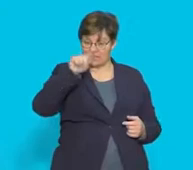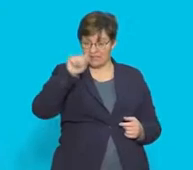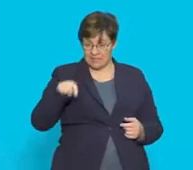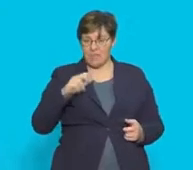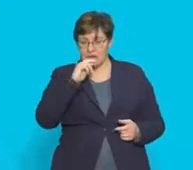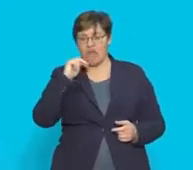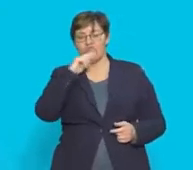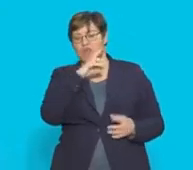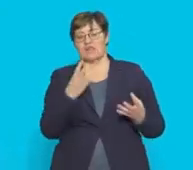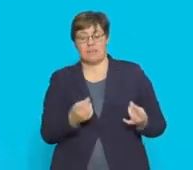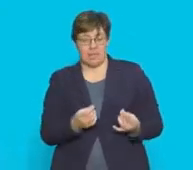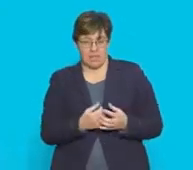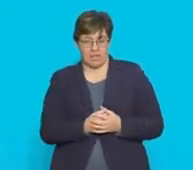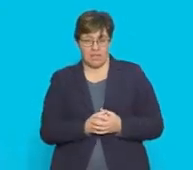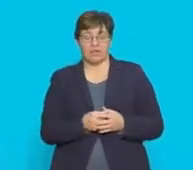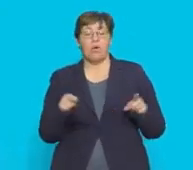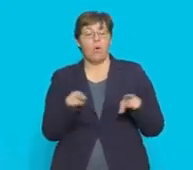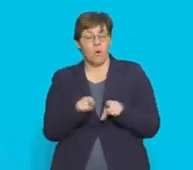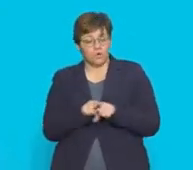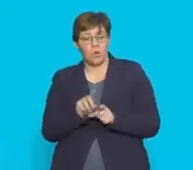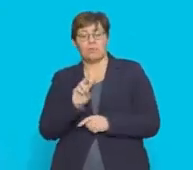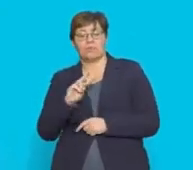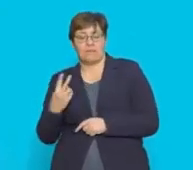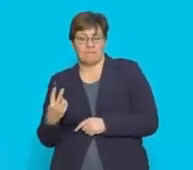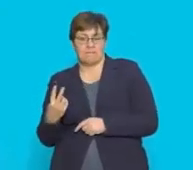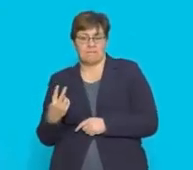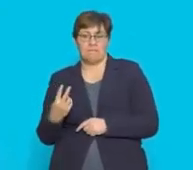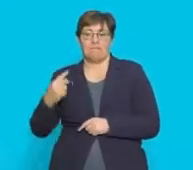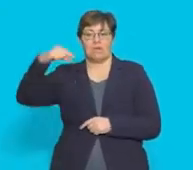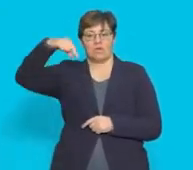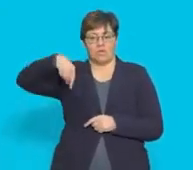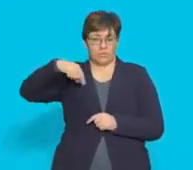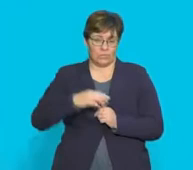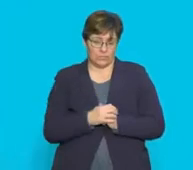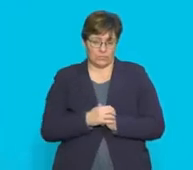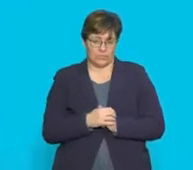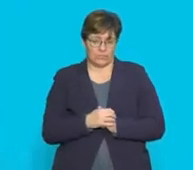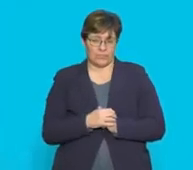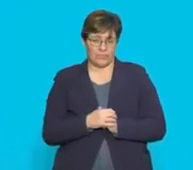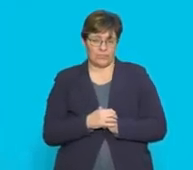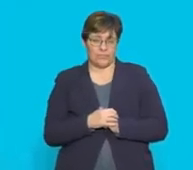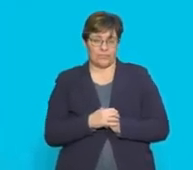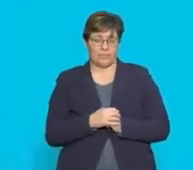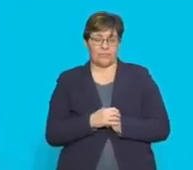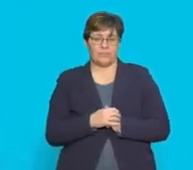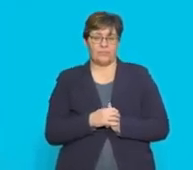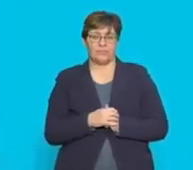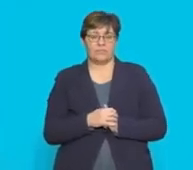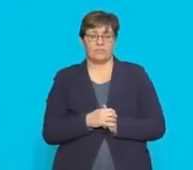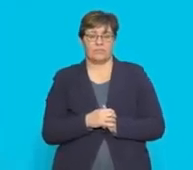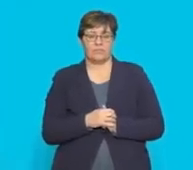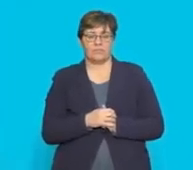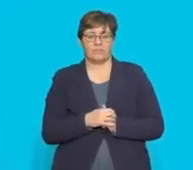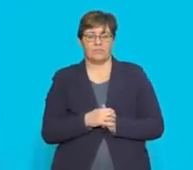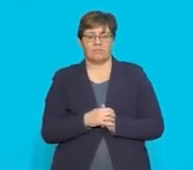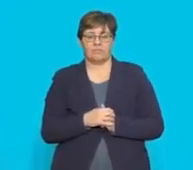by being a real number, which is R, and then it becomes a rational number, which is Q. You remember that?